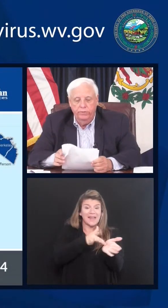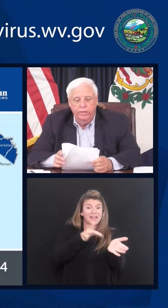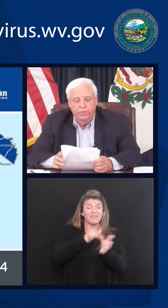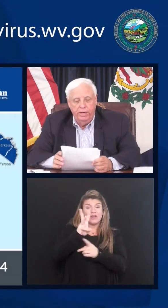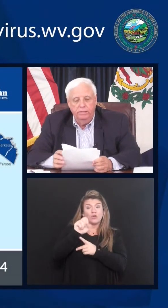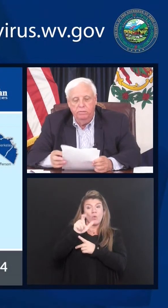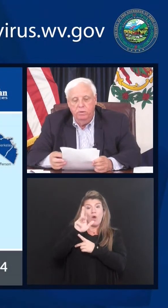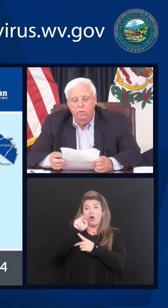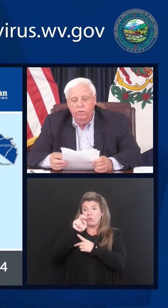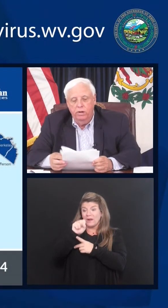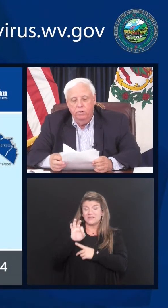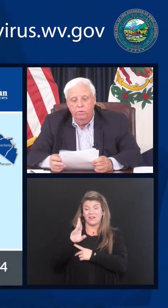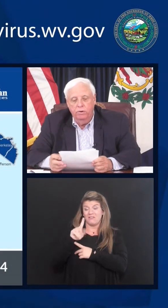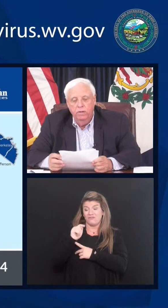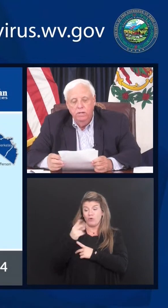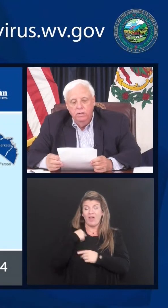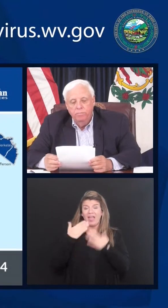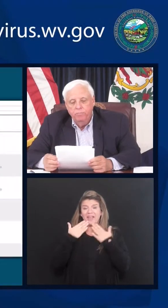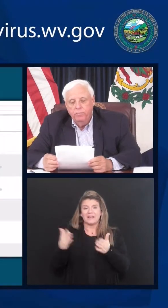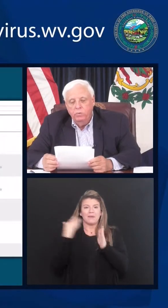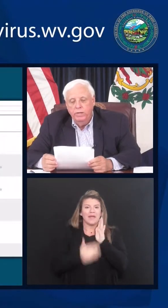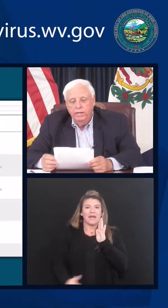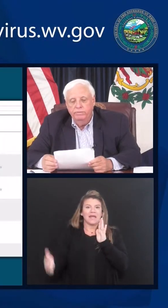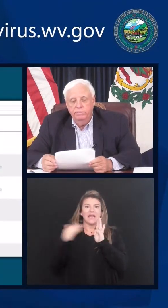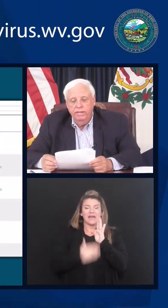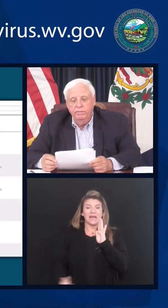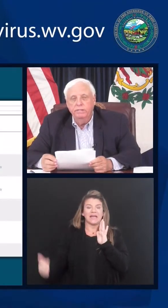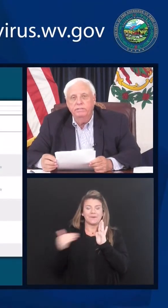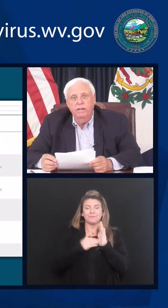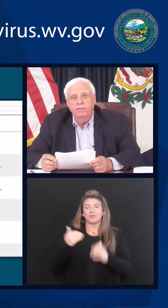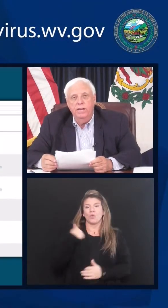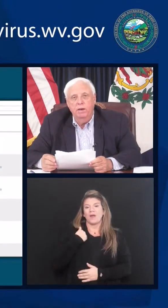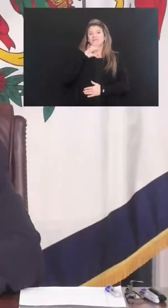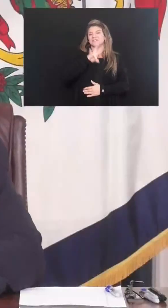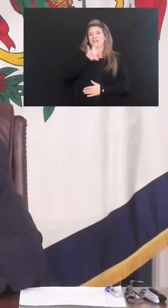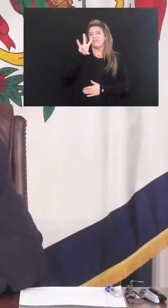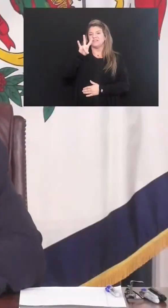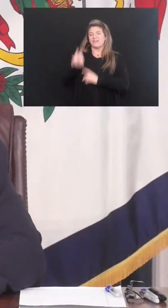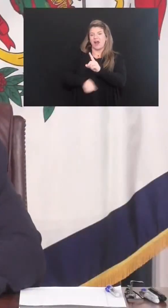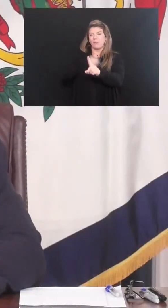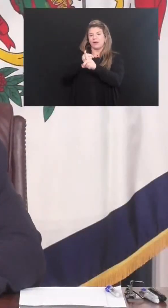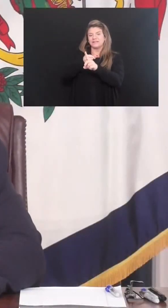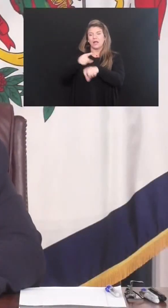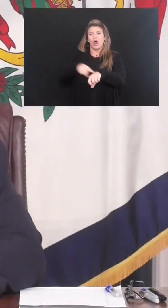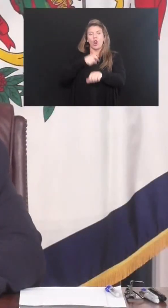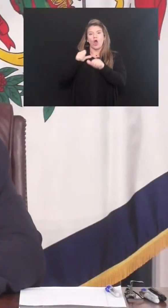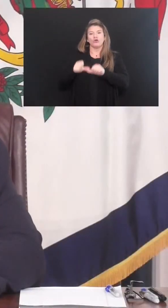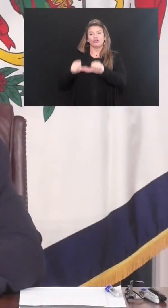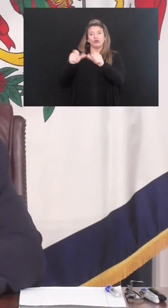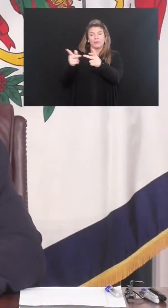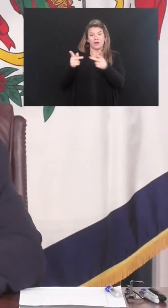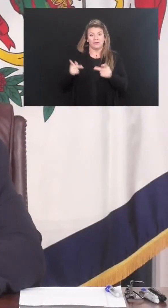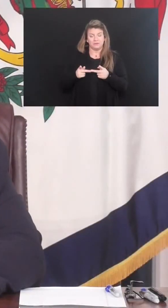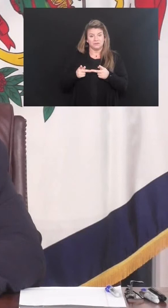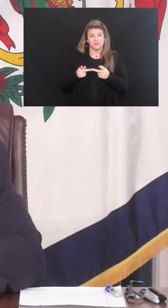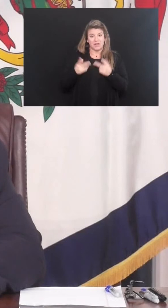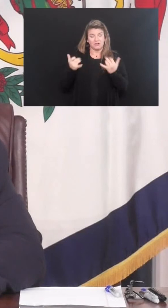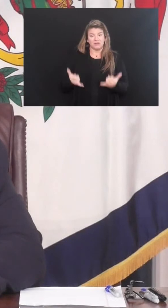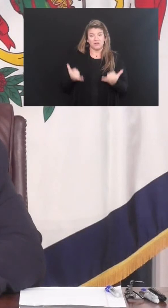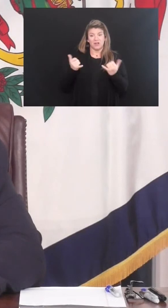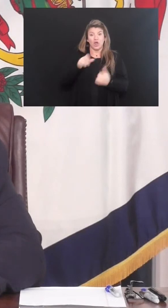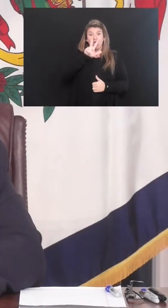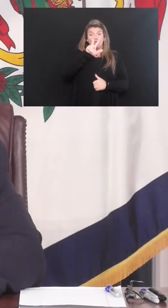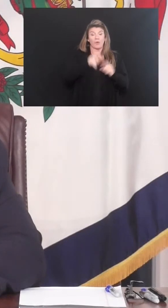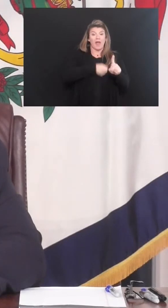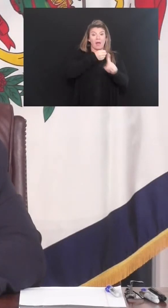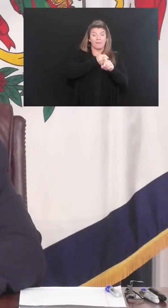and Frith, I thank them over and over. We have 77 outbreaks in our long-term care facilities now. 3